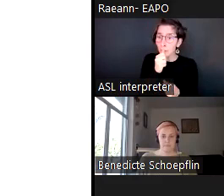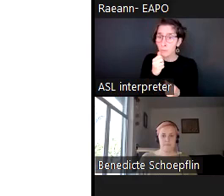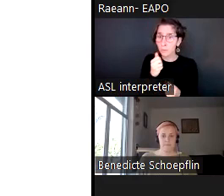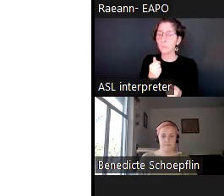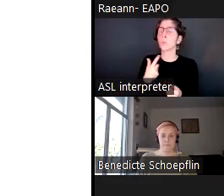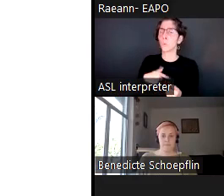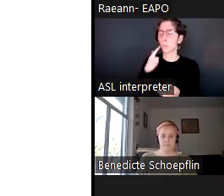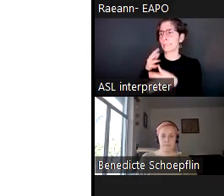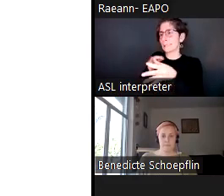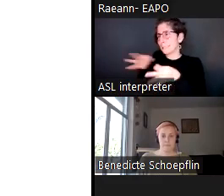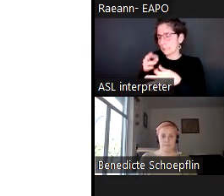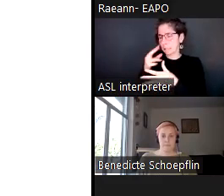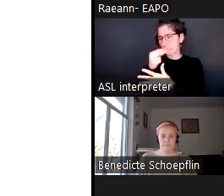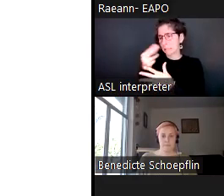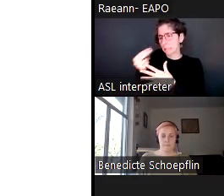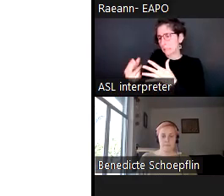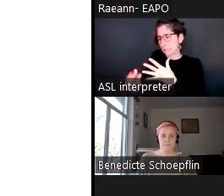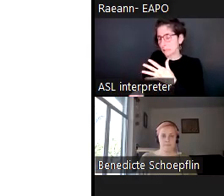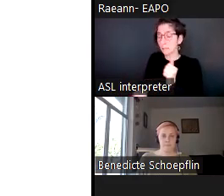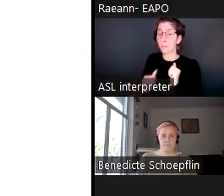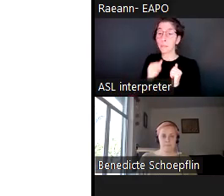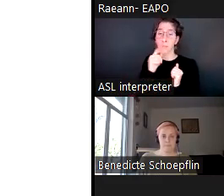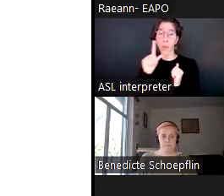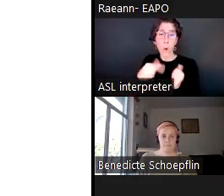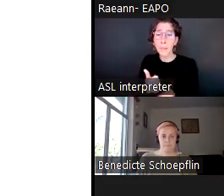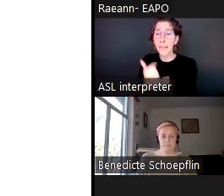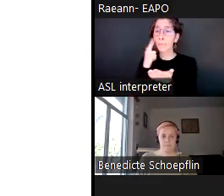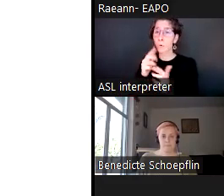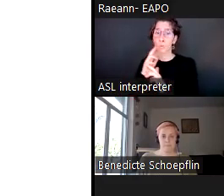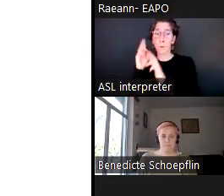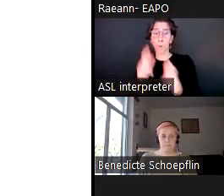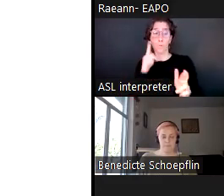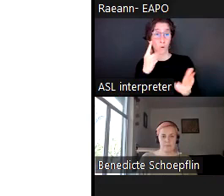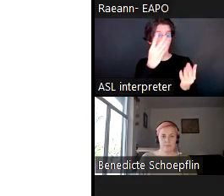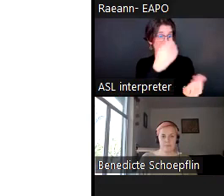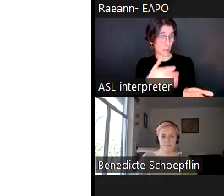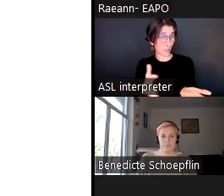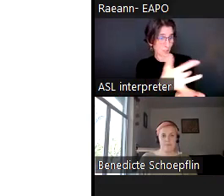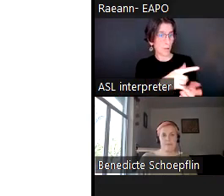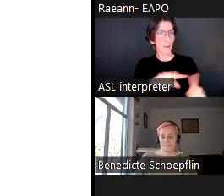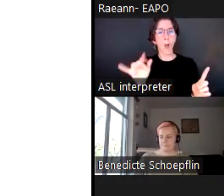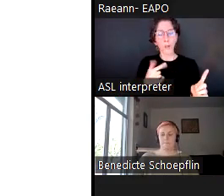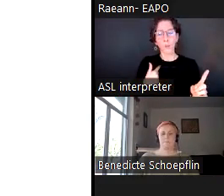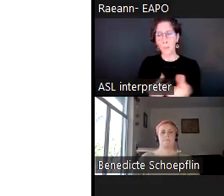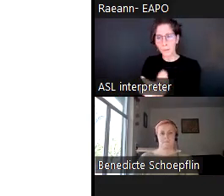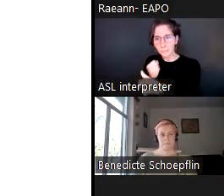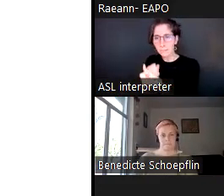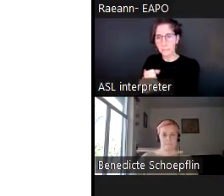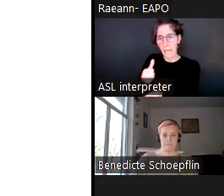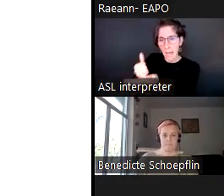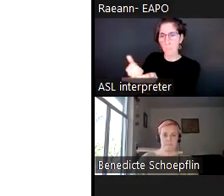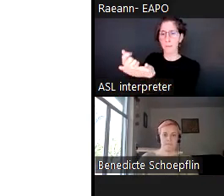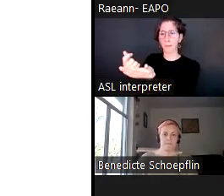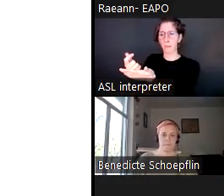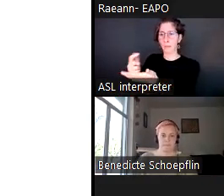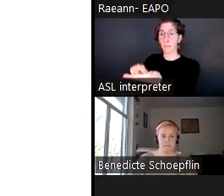through it. So it's not only to report it to have it in our database, but it's also for us to be able to assist them in any way they can so they